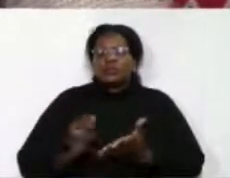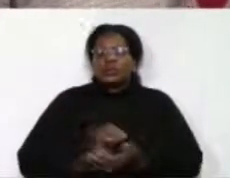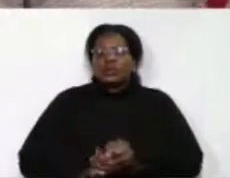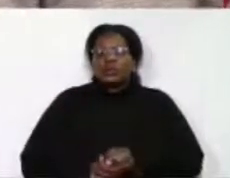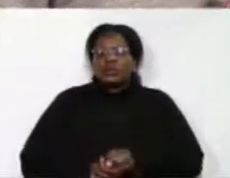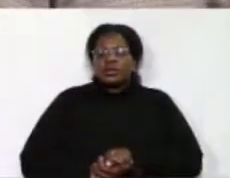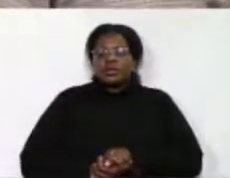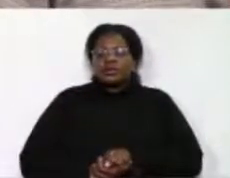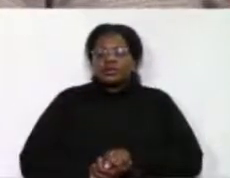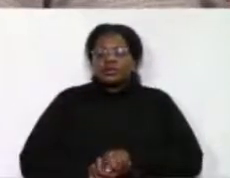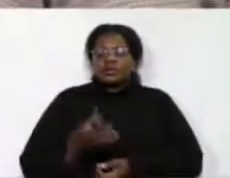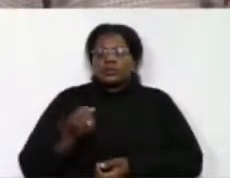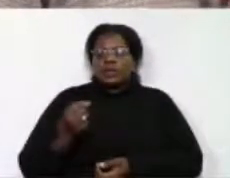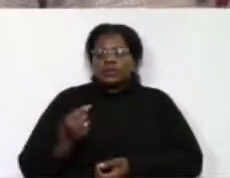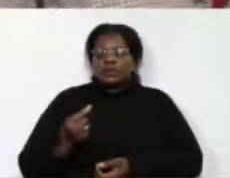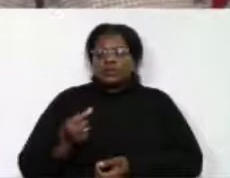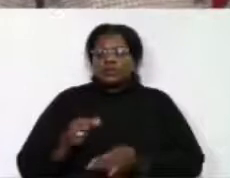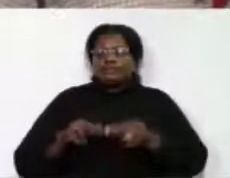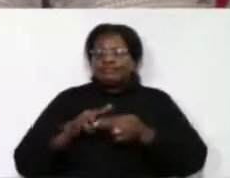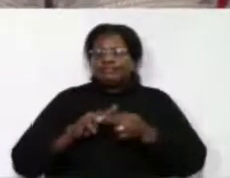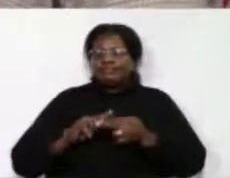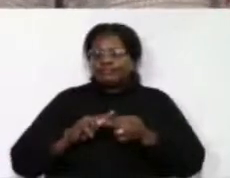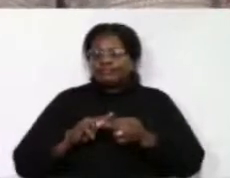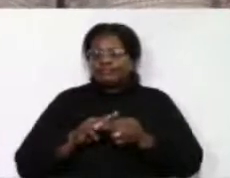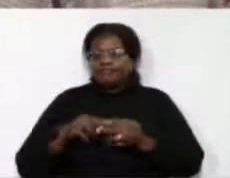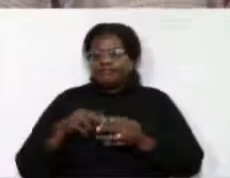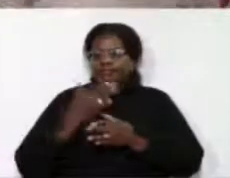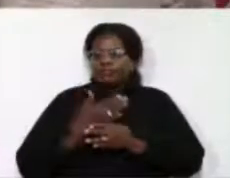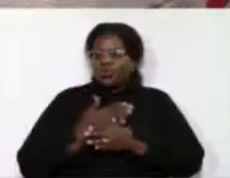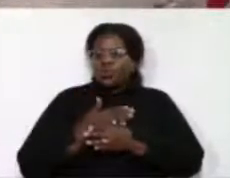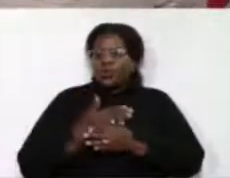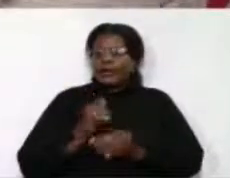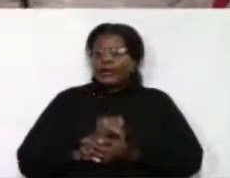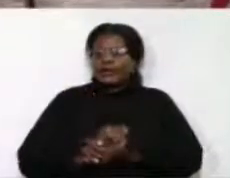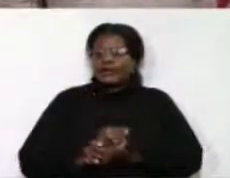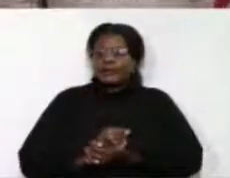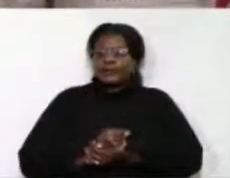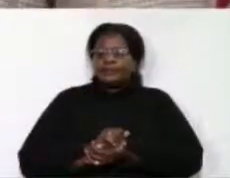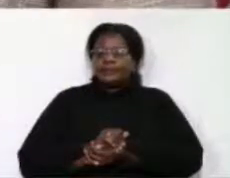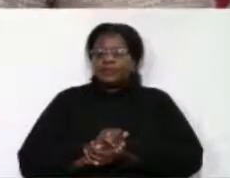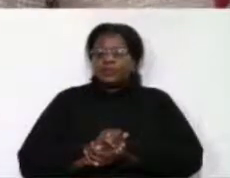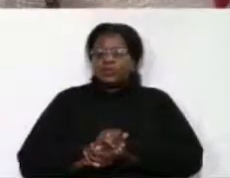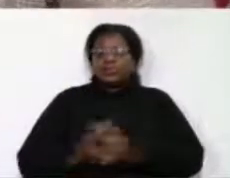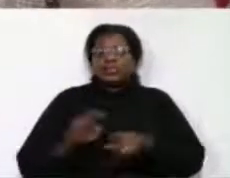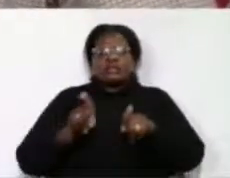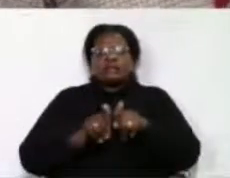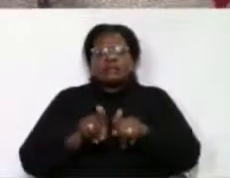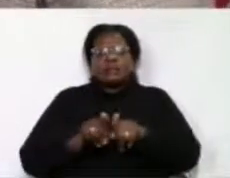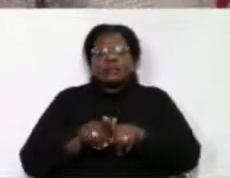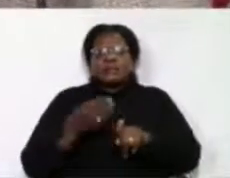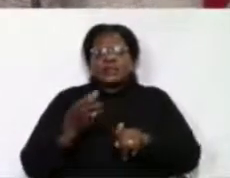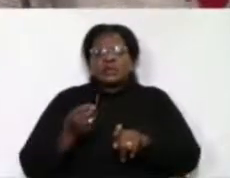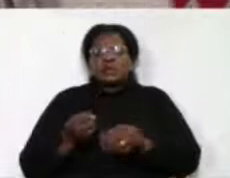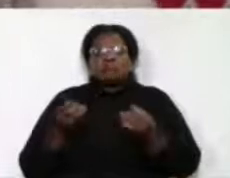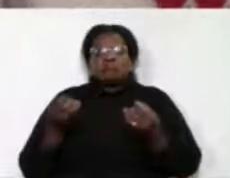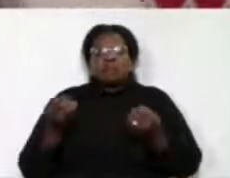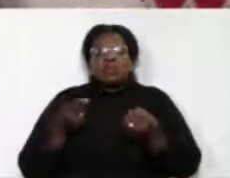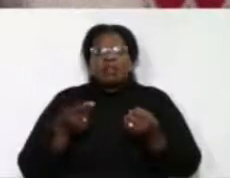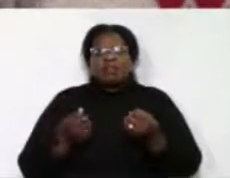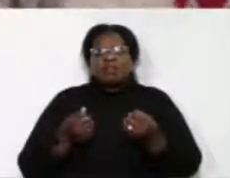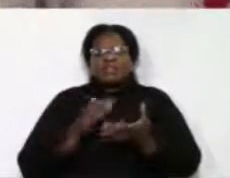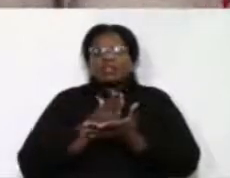operating activities is all of these added up, and it looks like a lot. It looks like we've got that cash somewhere moving around. Some of it's tied up in